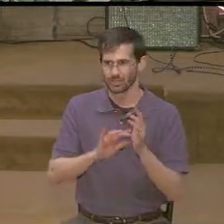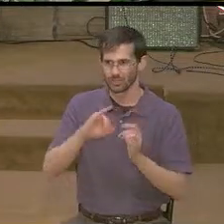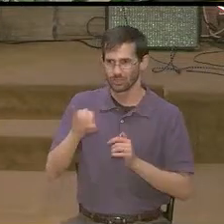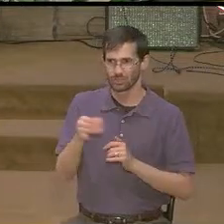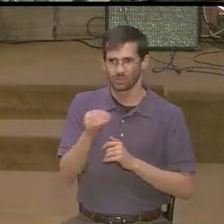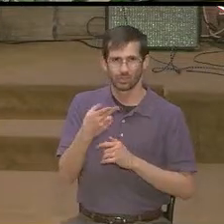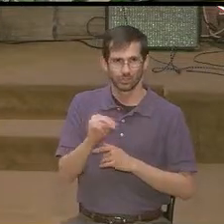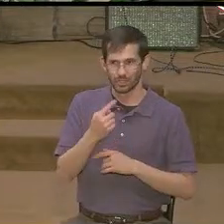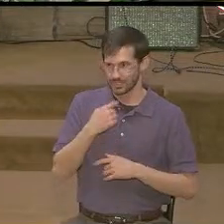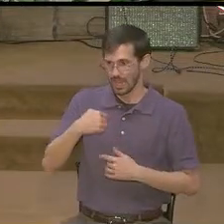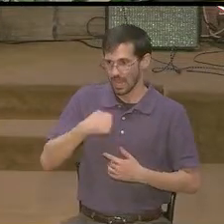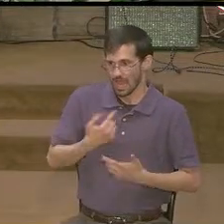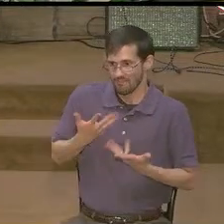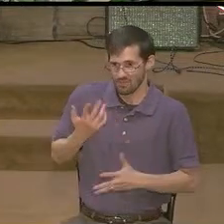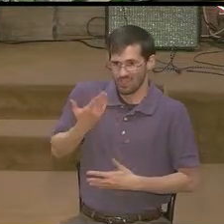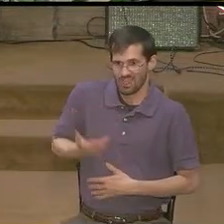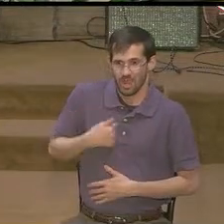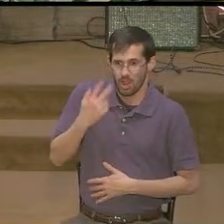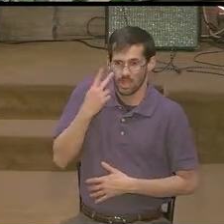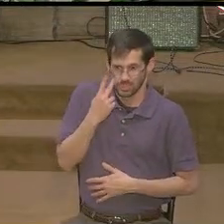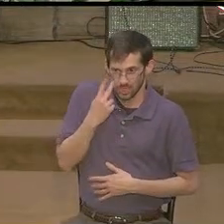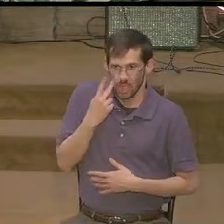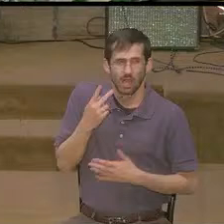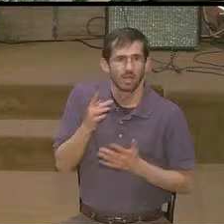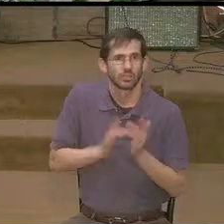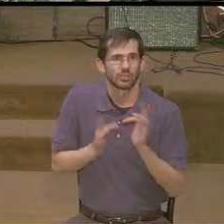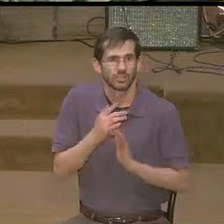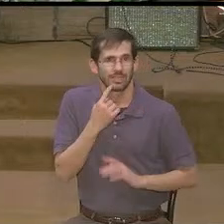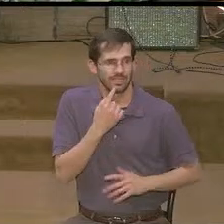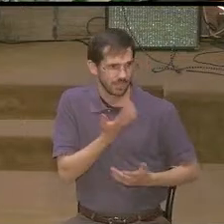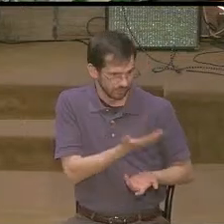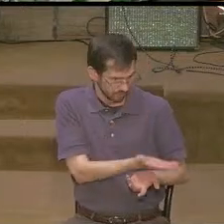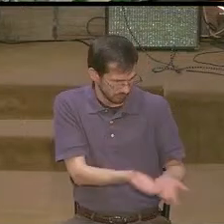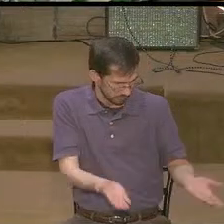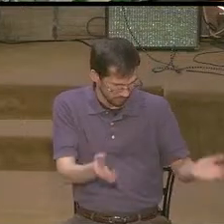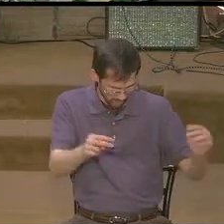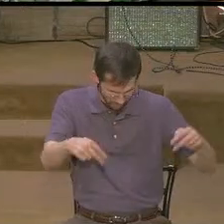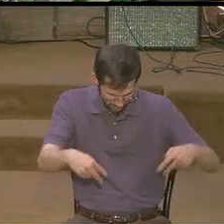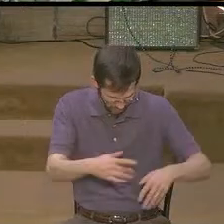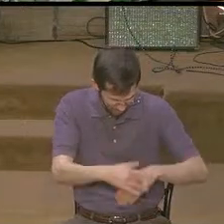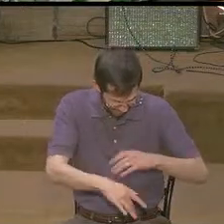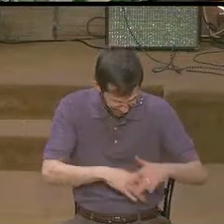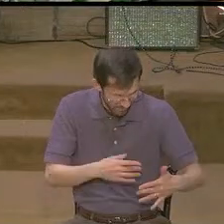my hands, here's my feet, and y'all still don't believe me? Well, then give me something to eat.